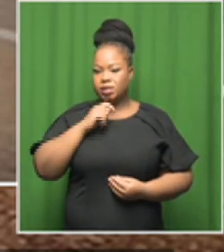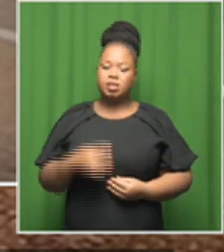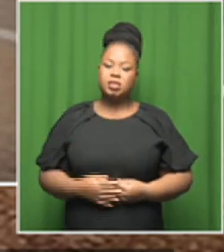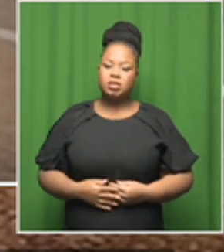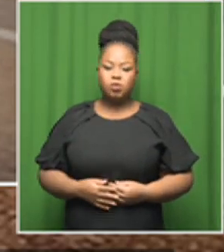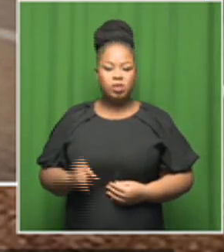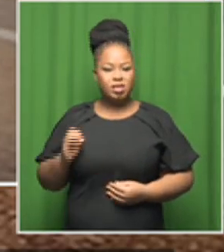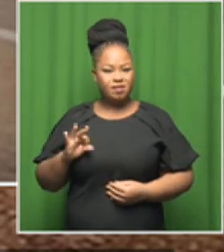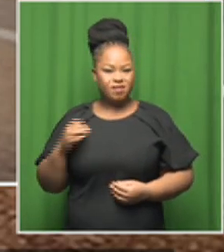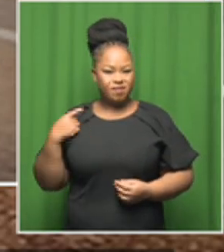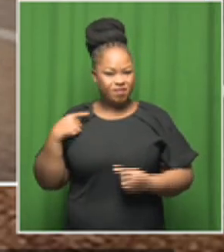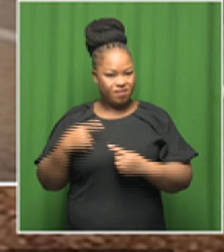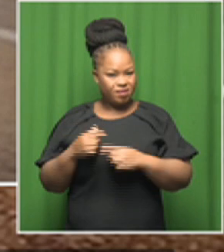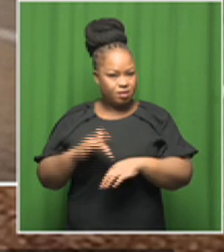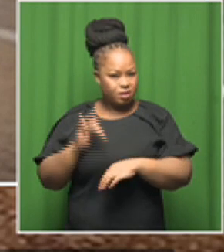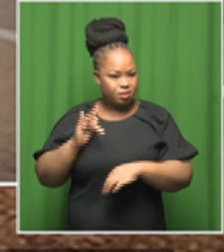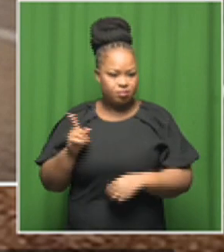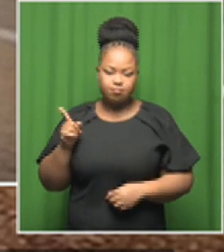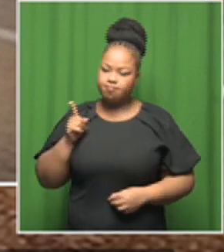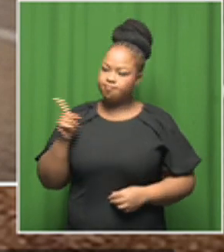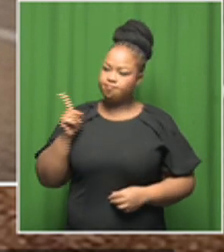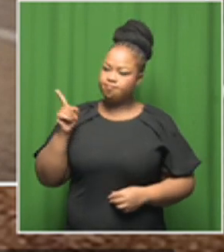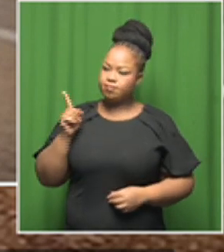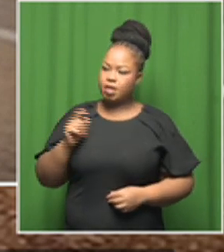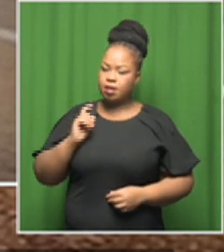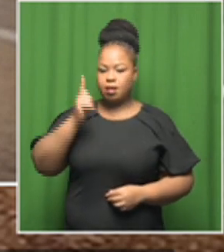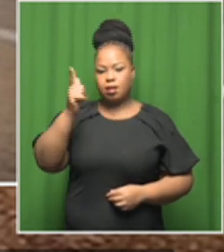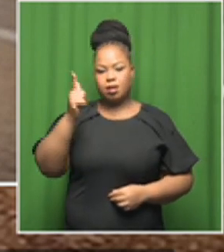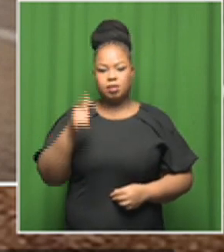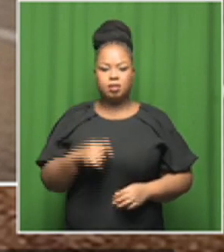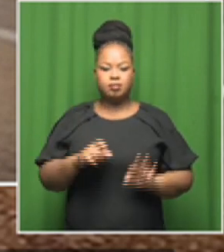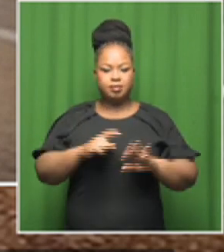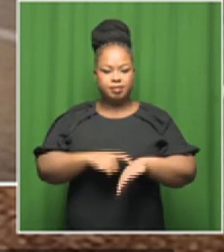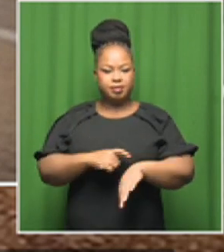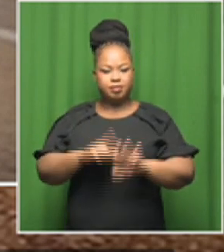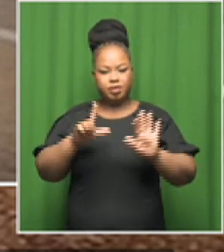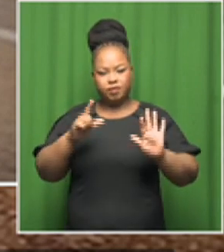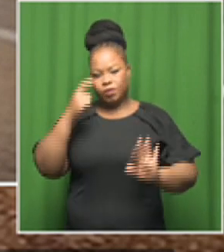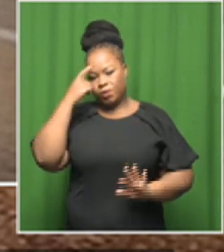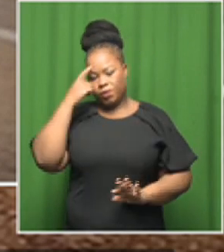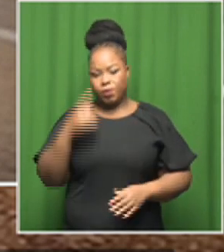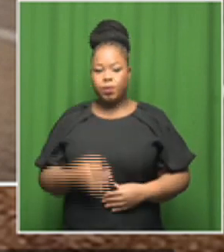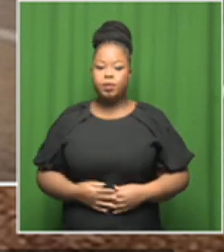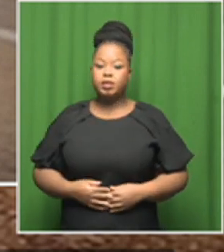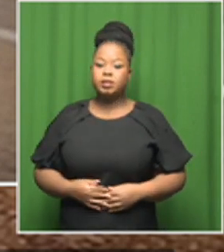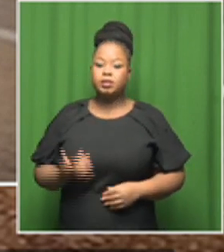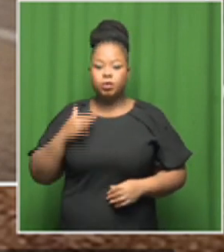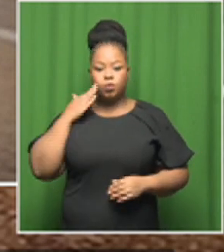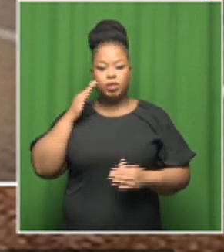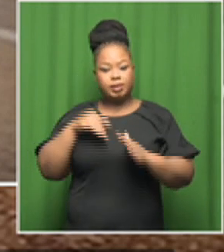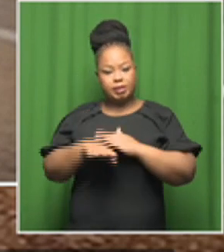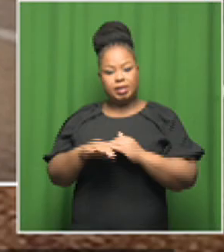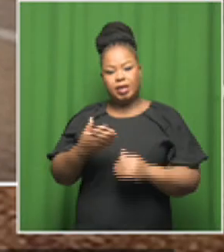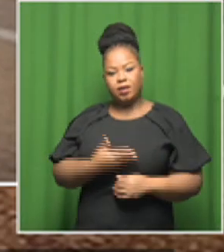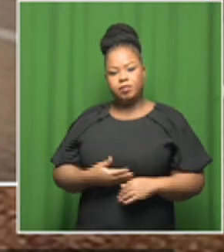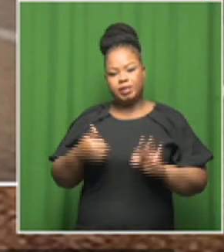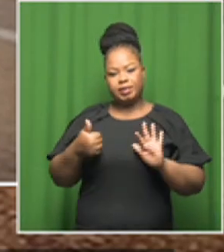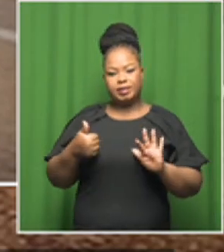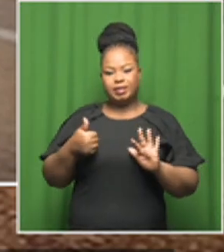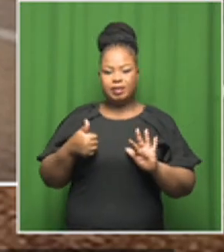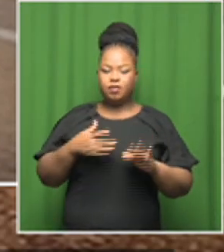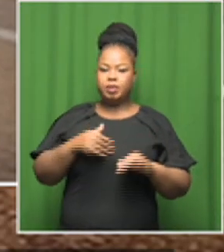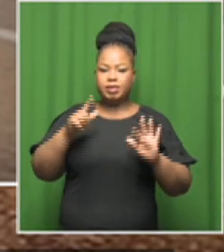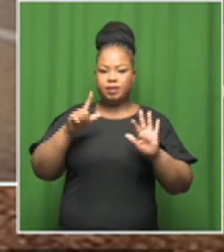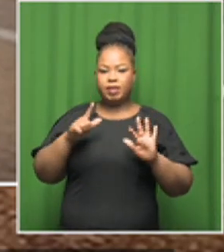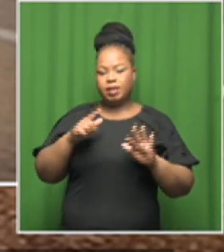and you haven't been there a while, this is what we'll find a little bit later on. From about 7 o'clock, things start really building up. Then once you get in that sort of 7:30, 8:30 core